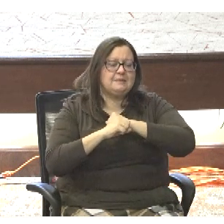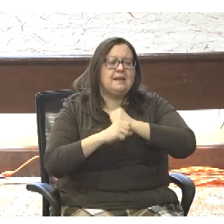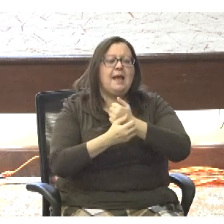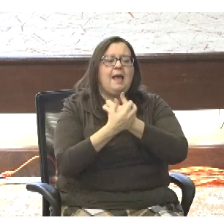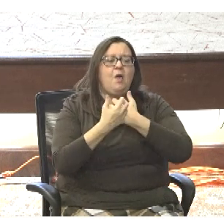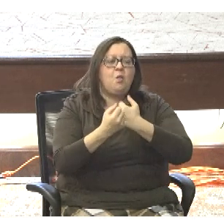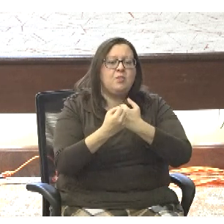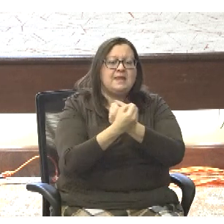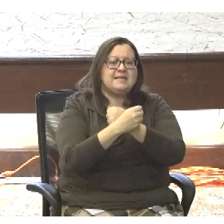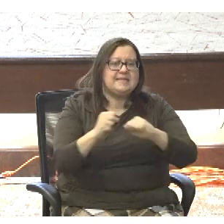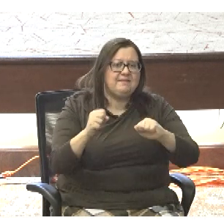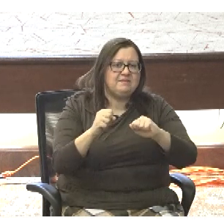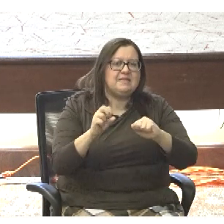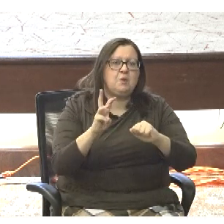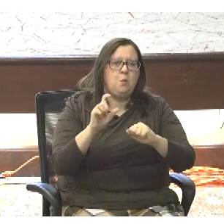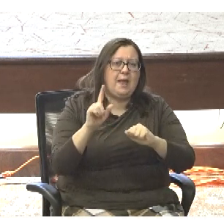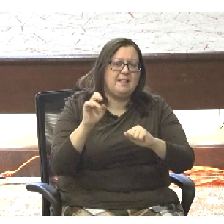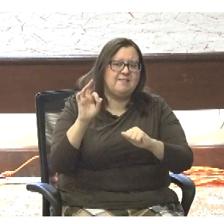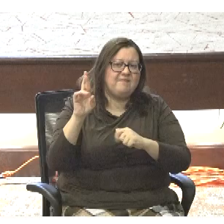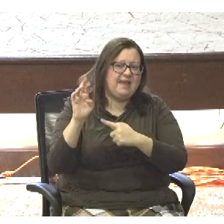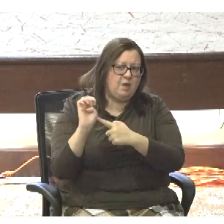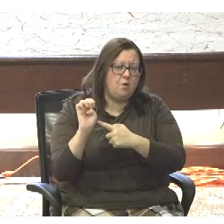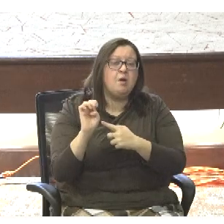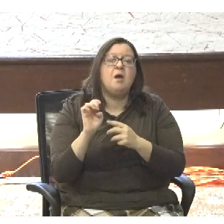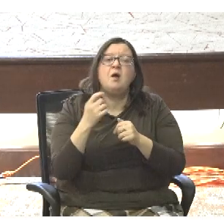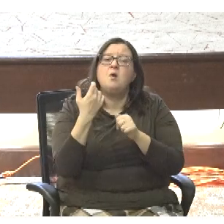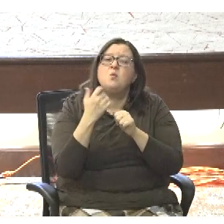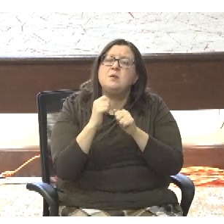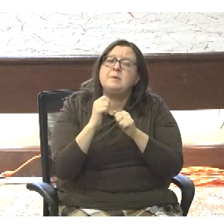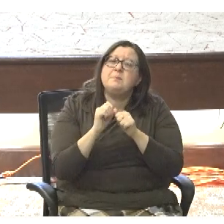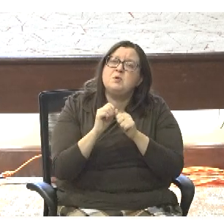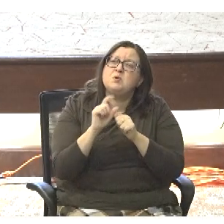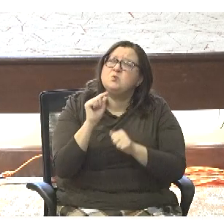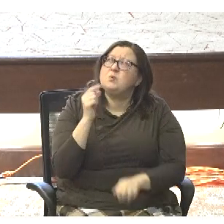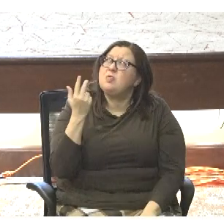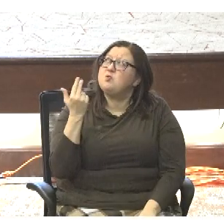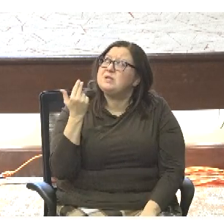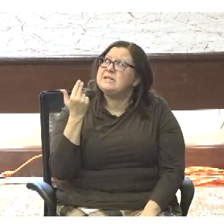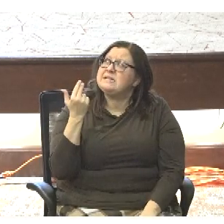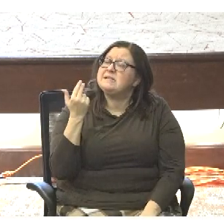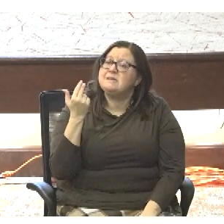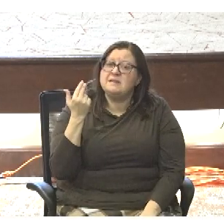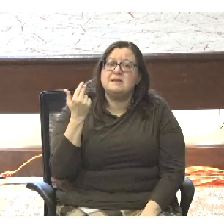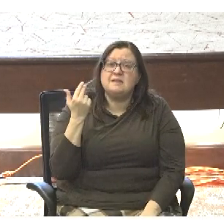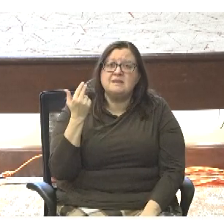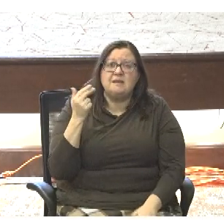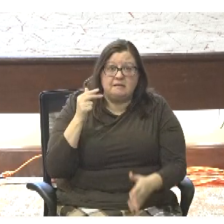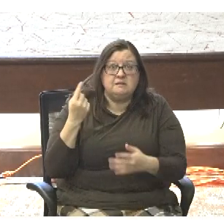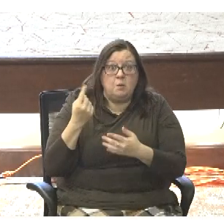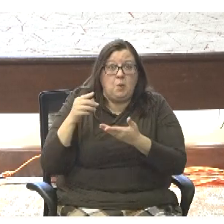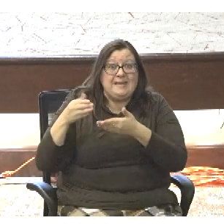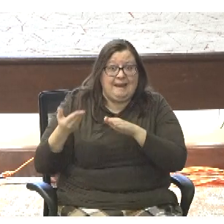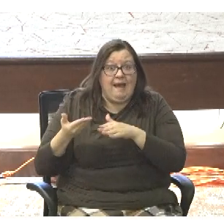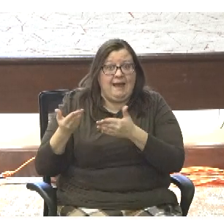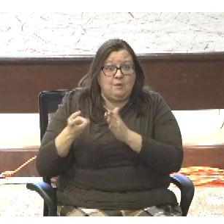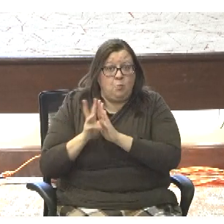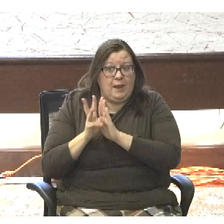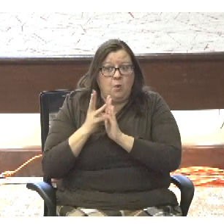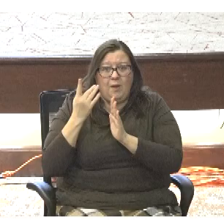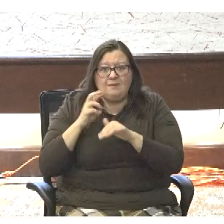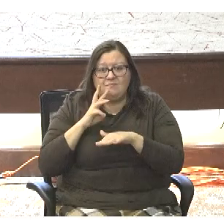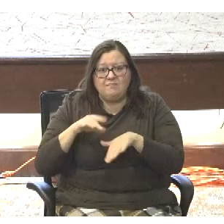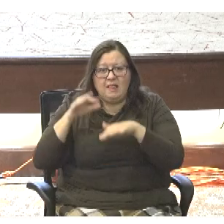safety, and welfare. You all may not remember, but in 2013, there was a death actually in Waco from